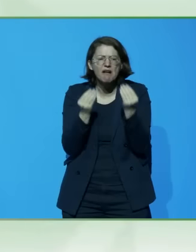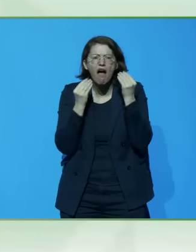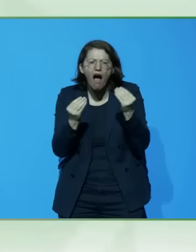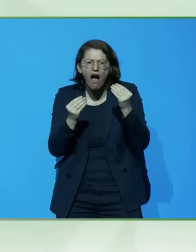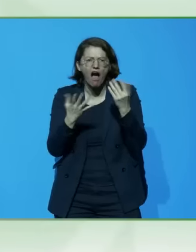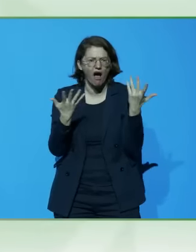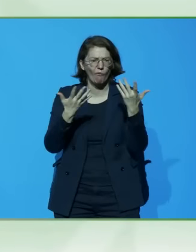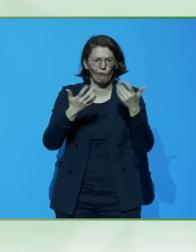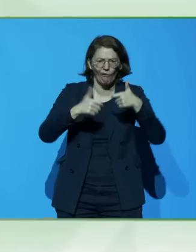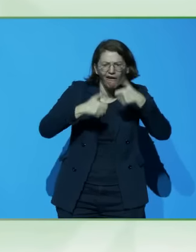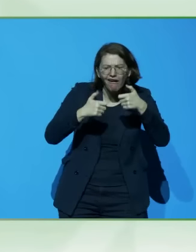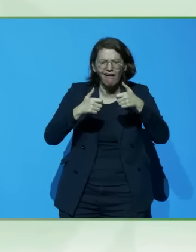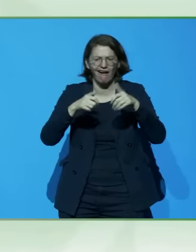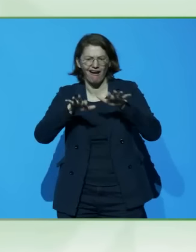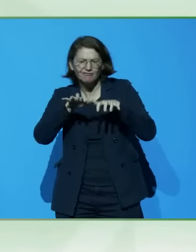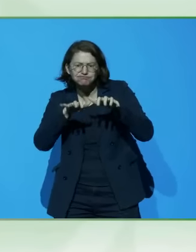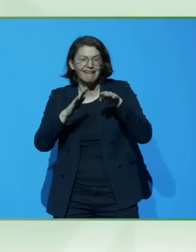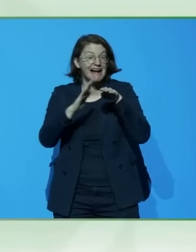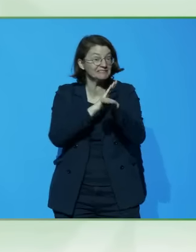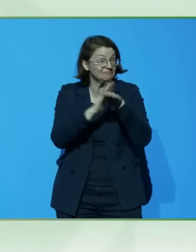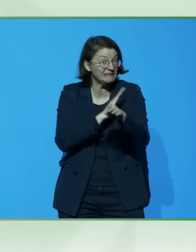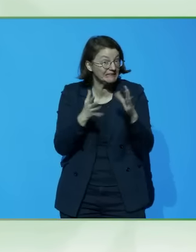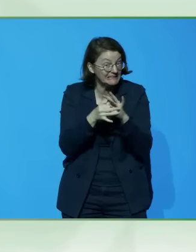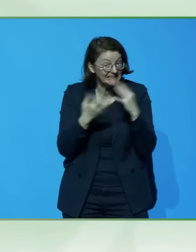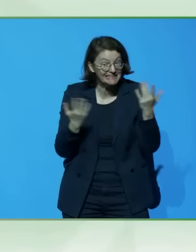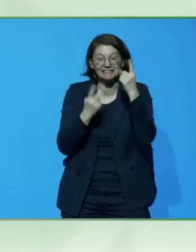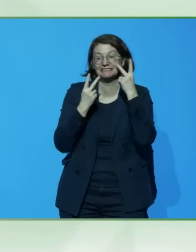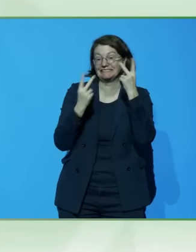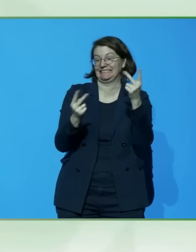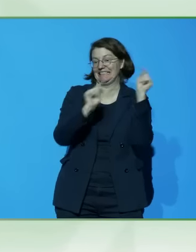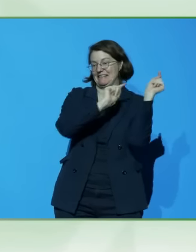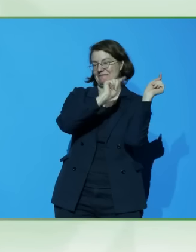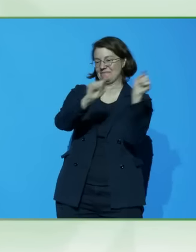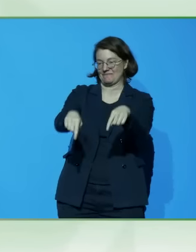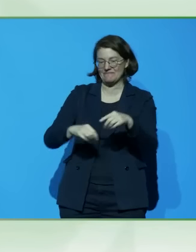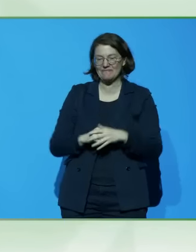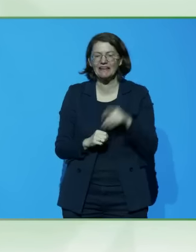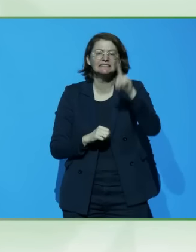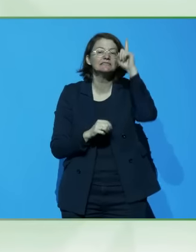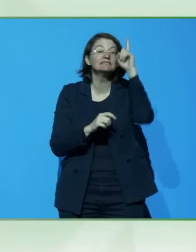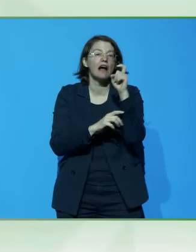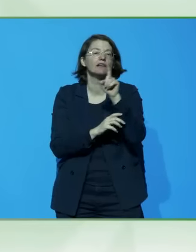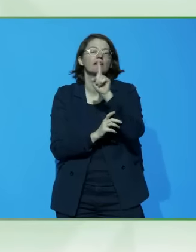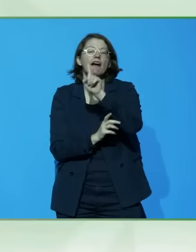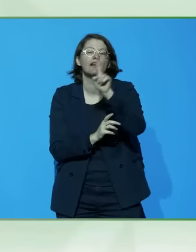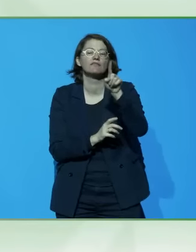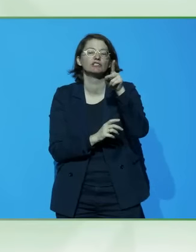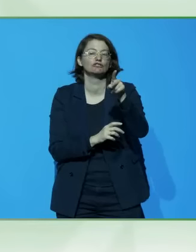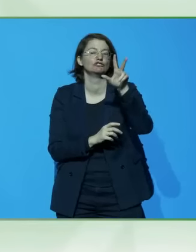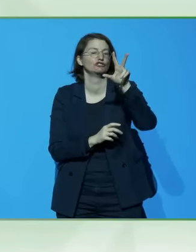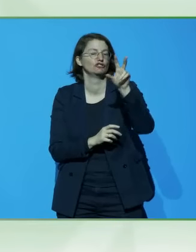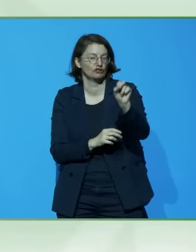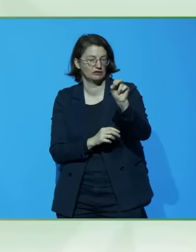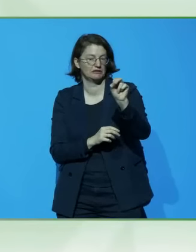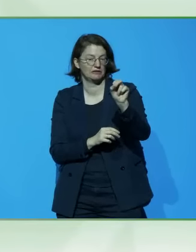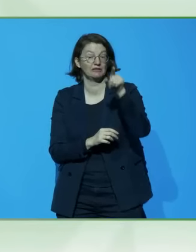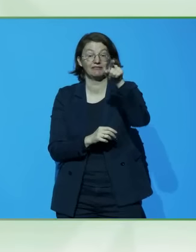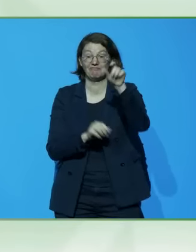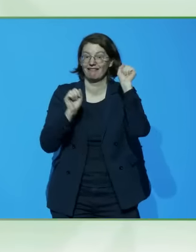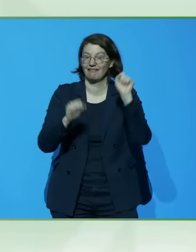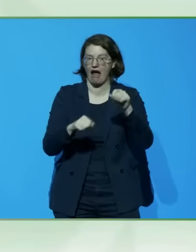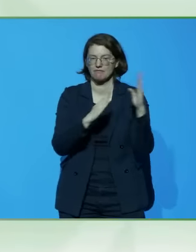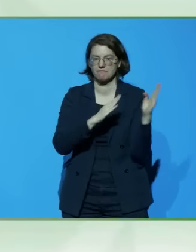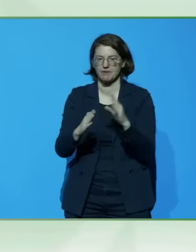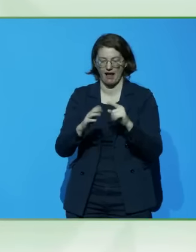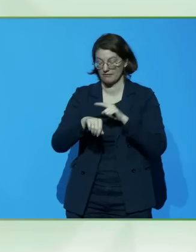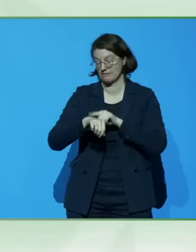1:30 blind baseball, a bunch of wonderful things. And for those of you who know Mr. Essel, our founder, inclusive